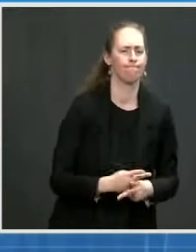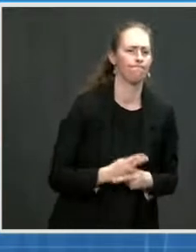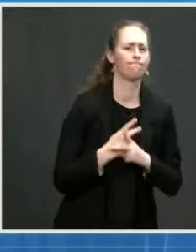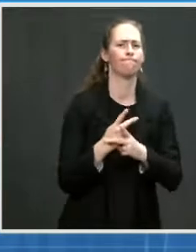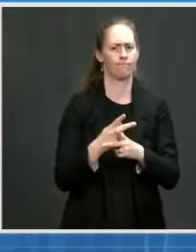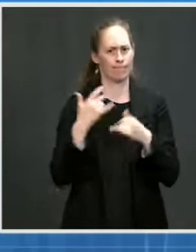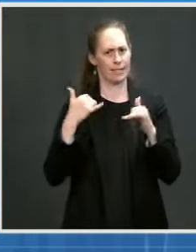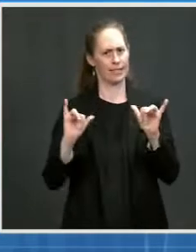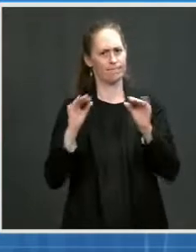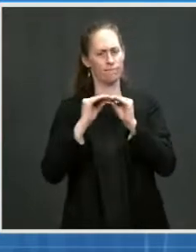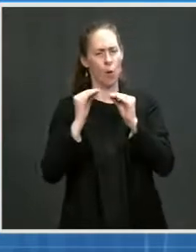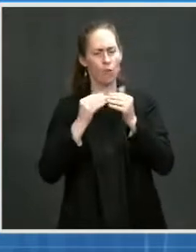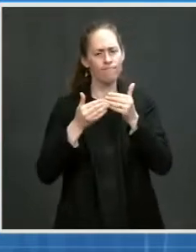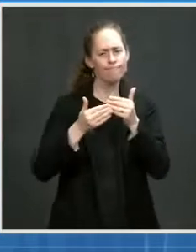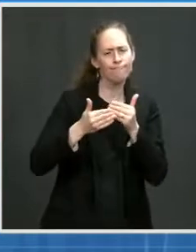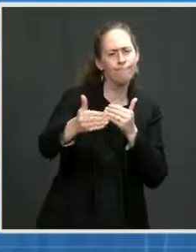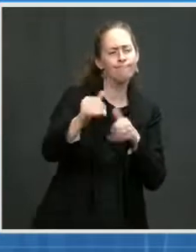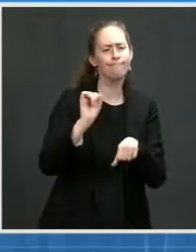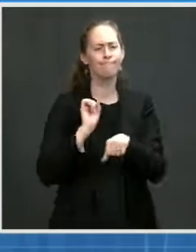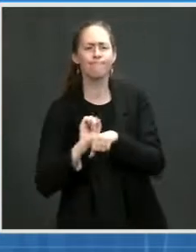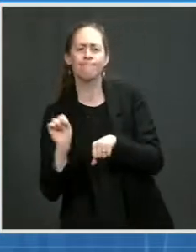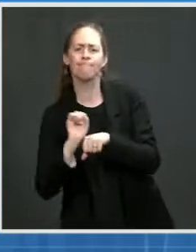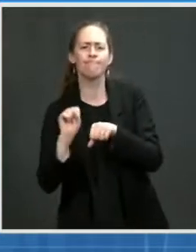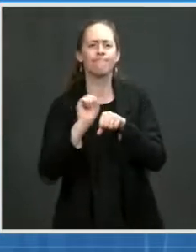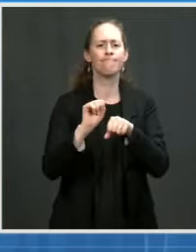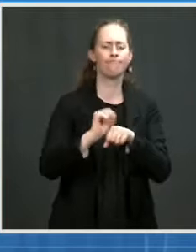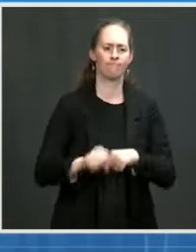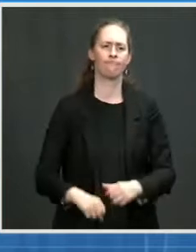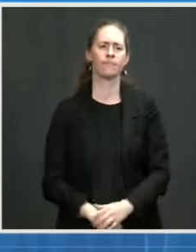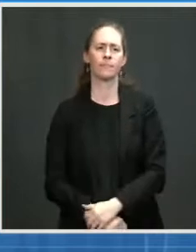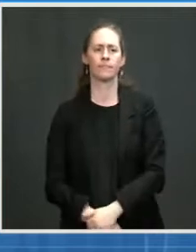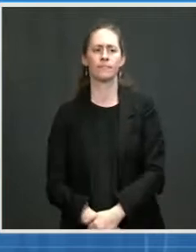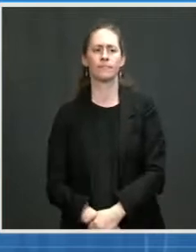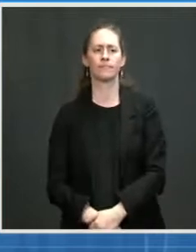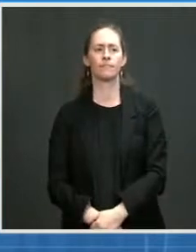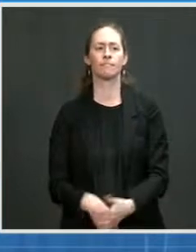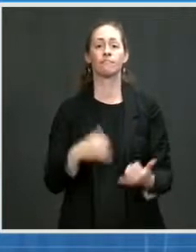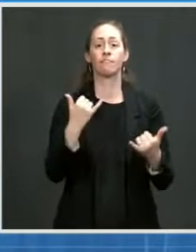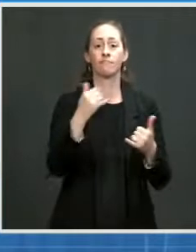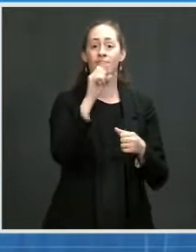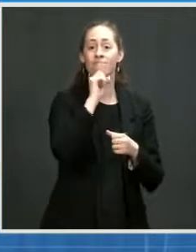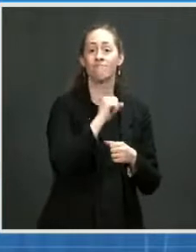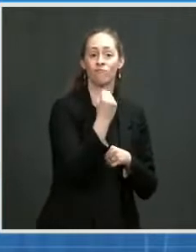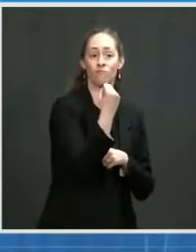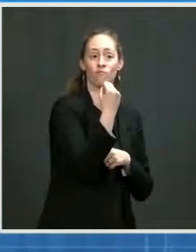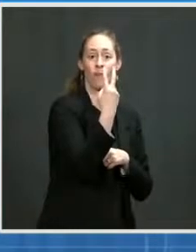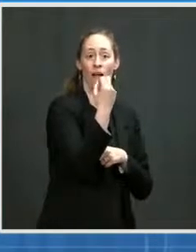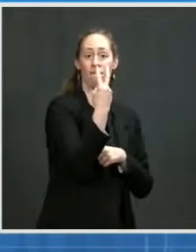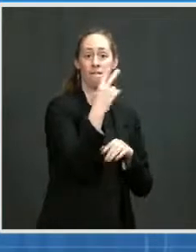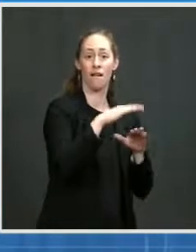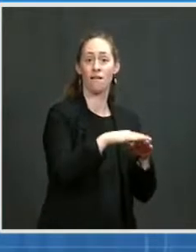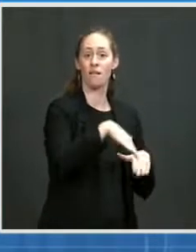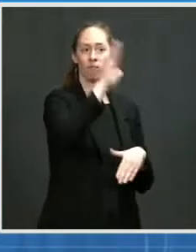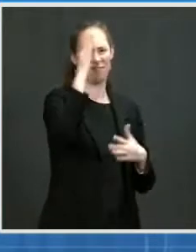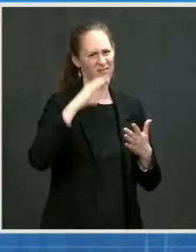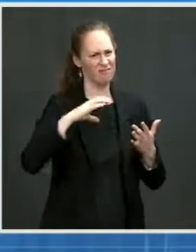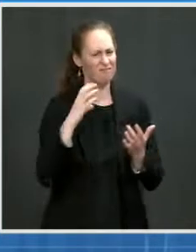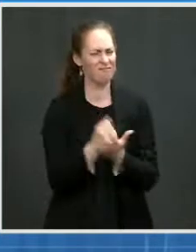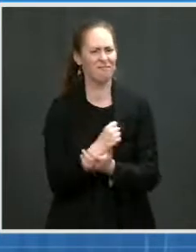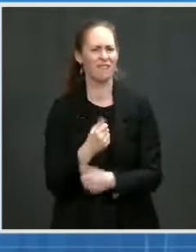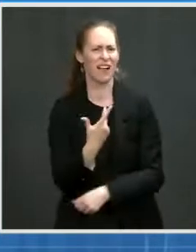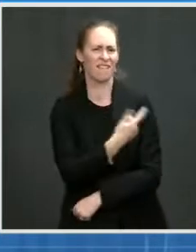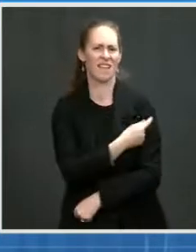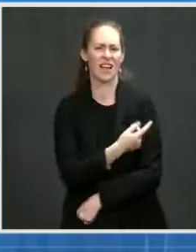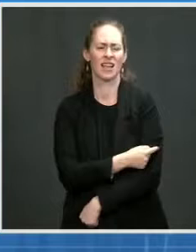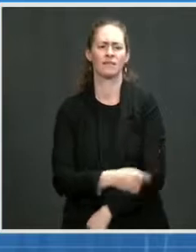4th. And unless you're vaccinated, you are at risk. When the virus looks for a place to spread, and it